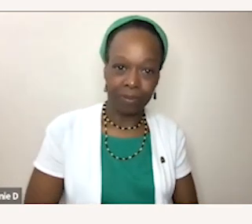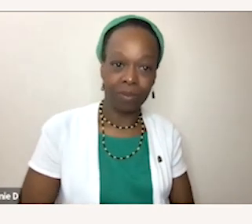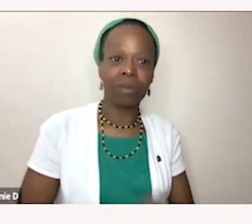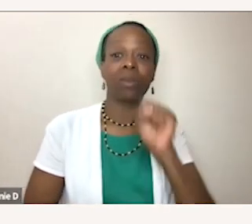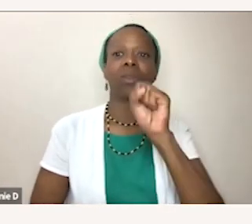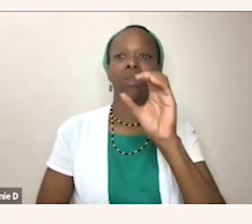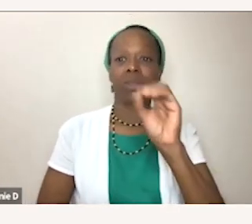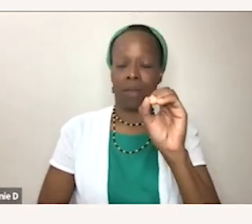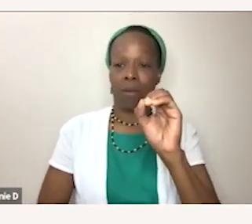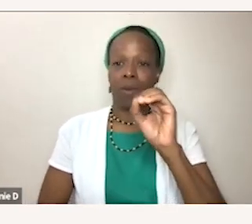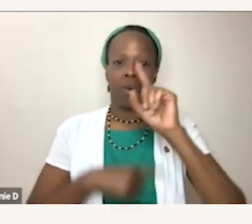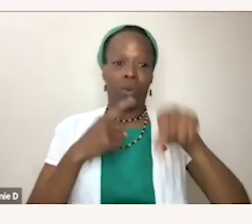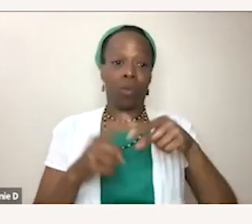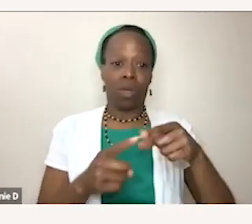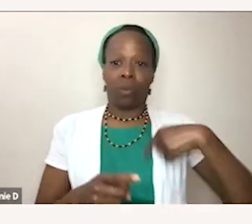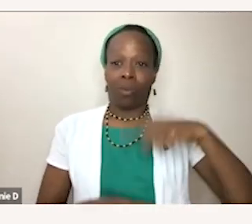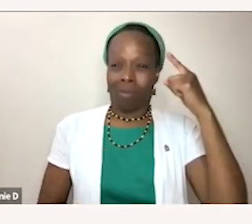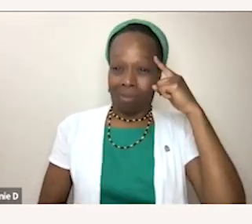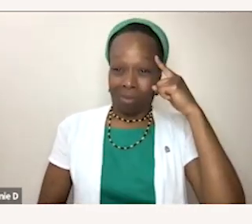So when